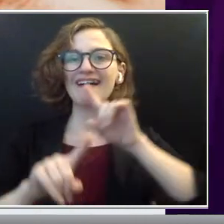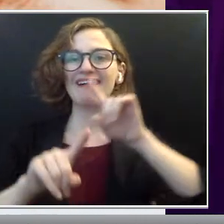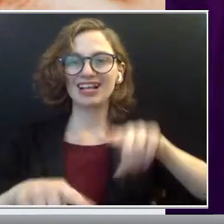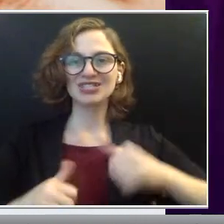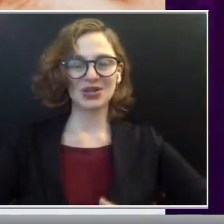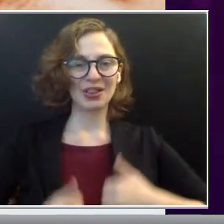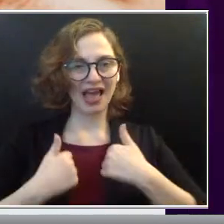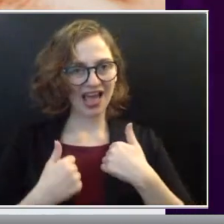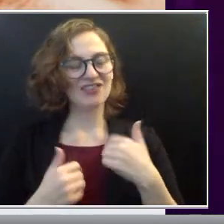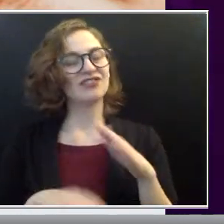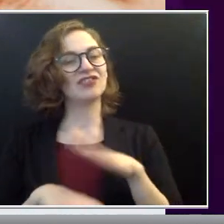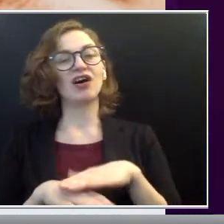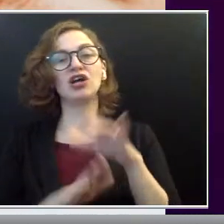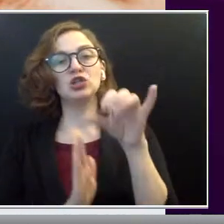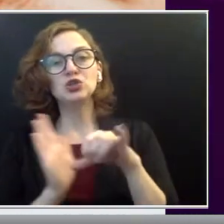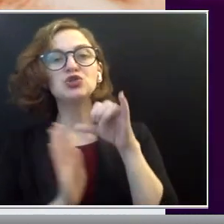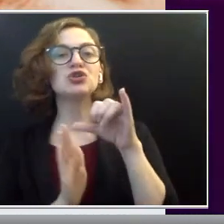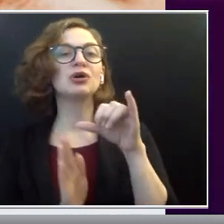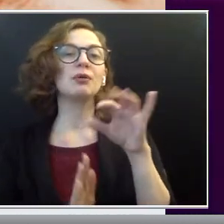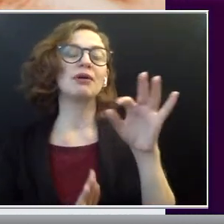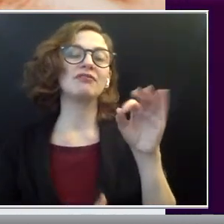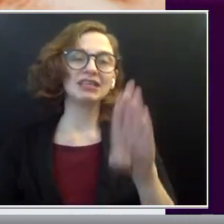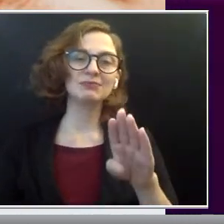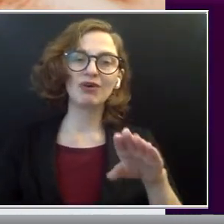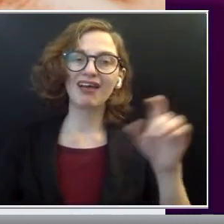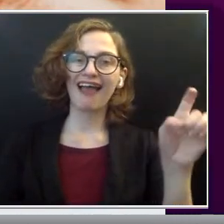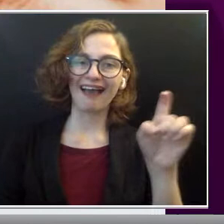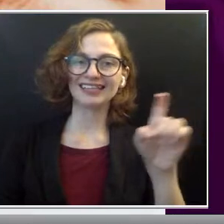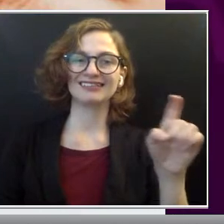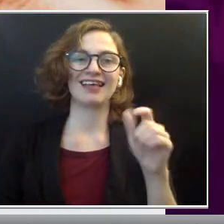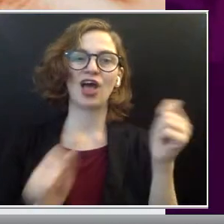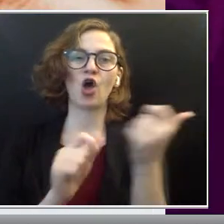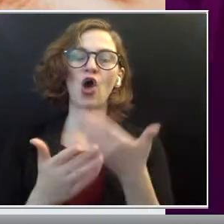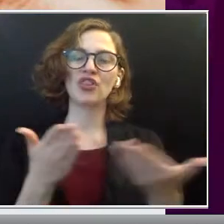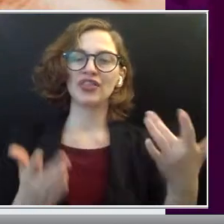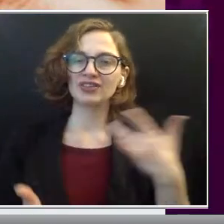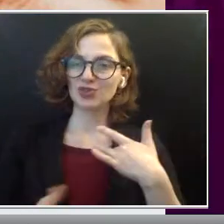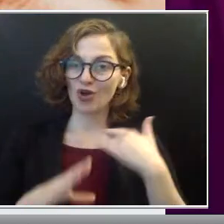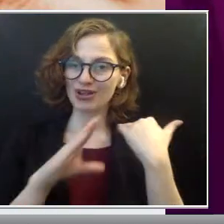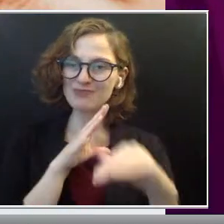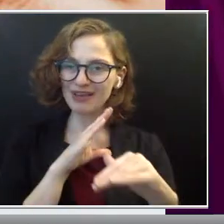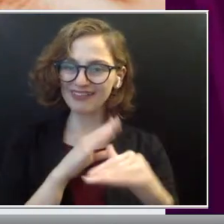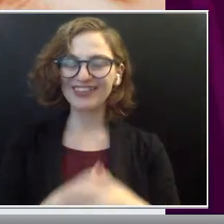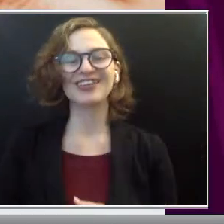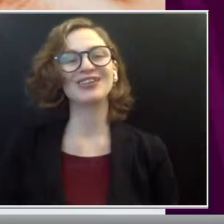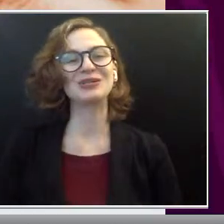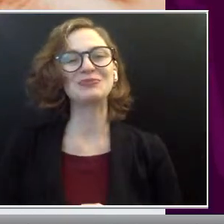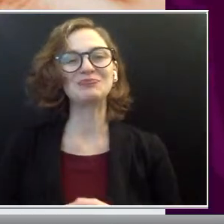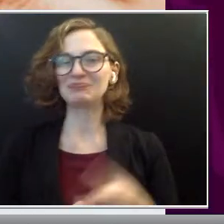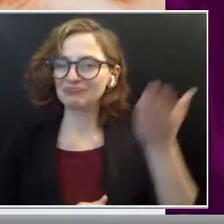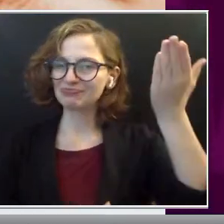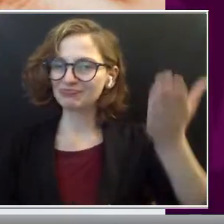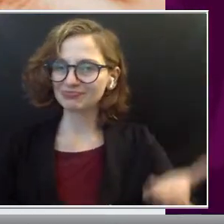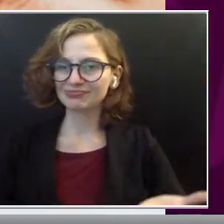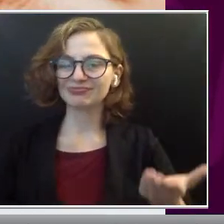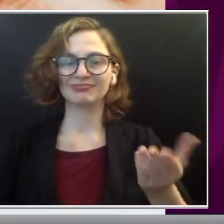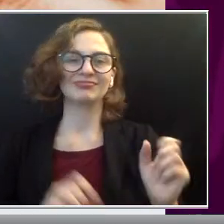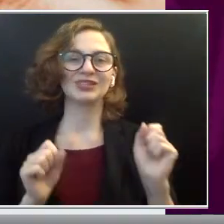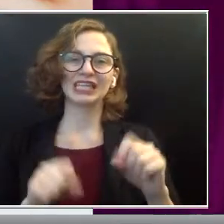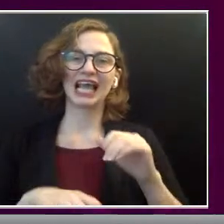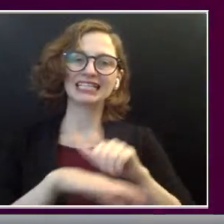the X platform, and the All Things Heart email. All the links on how to connect with us are right there on your screen. We